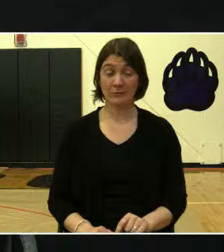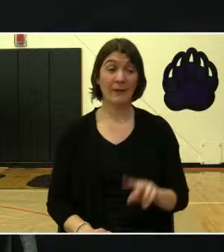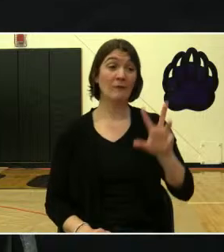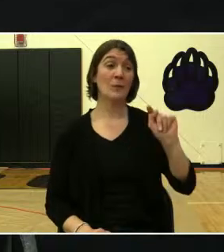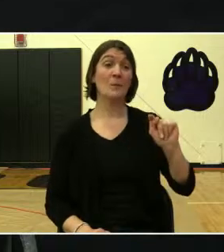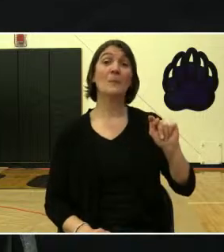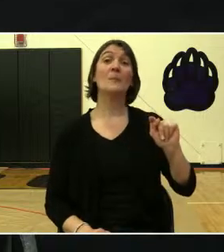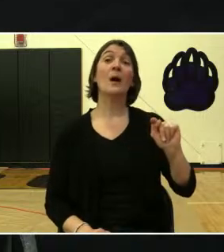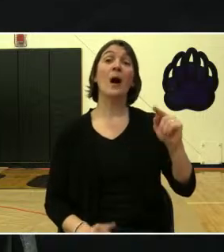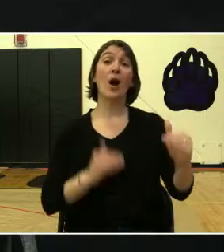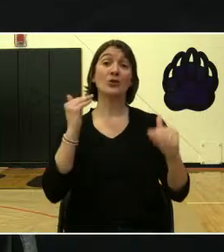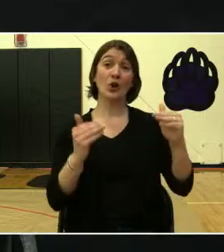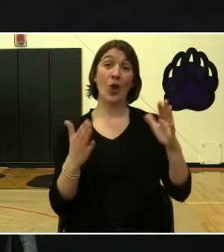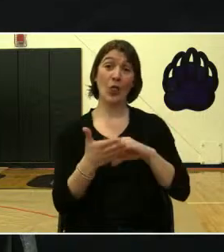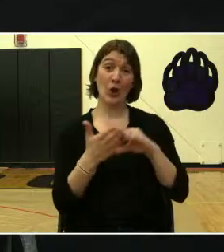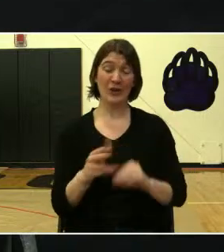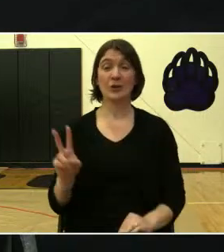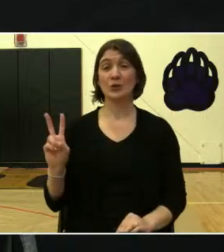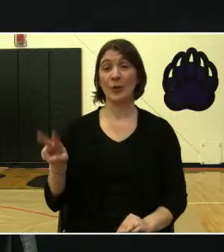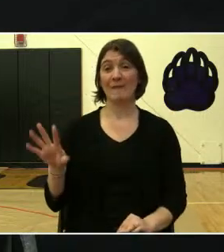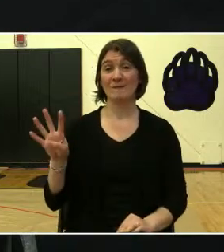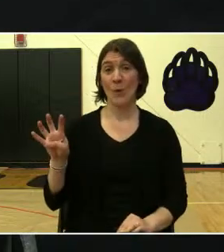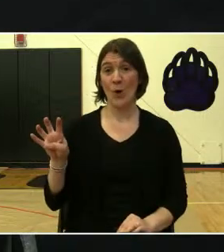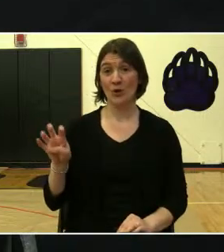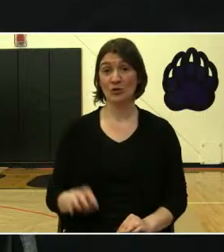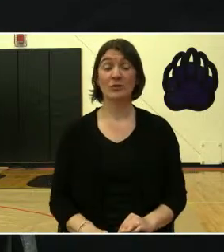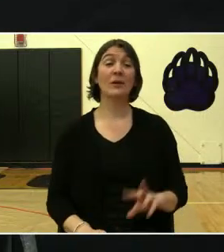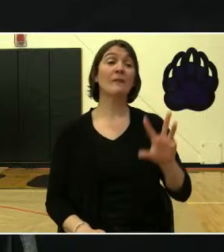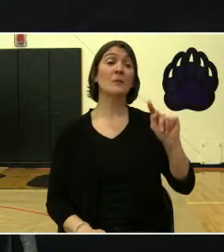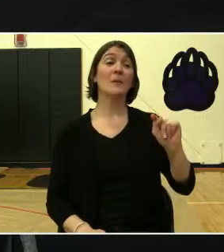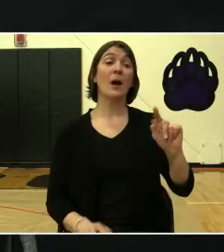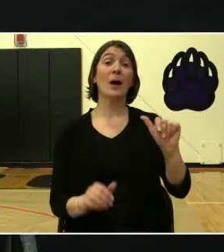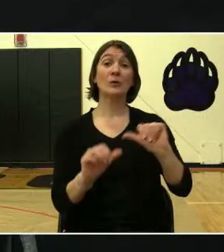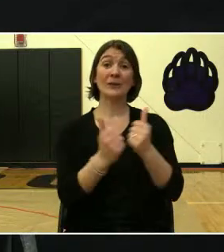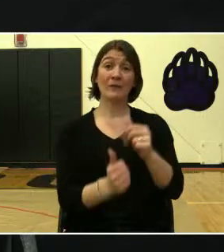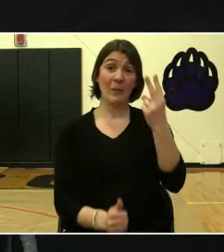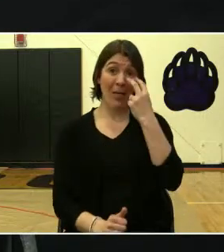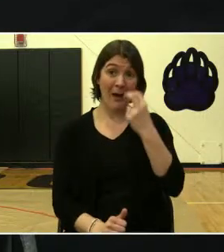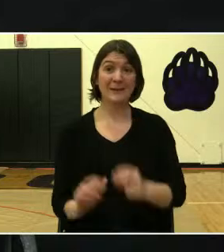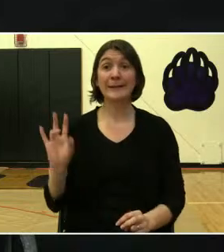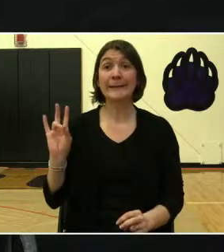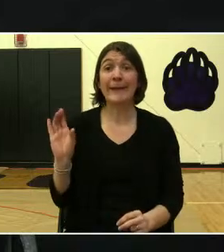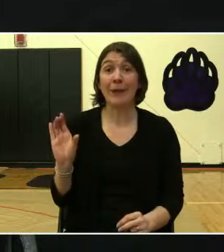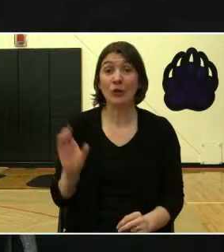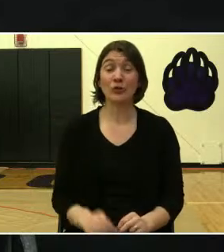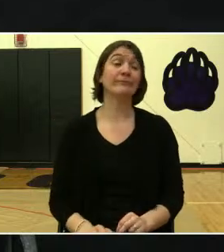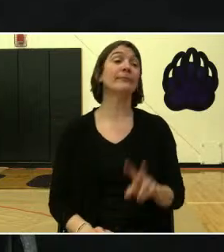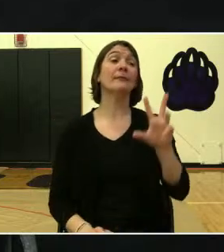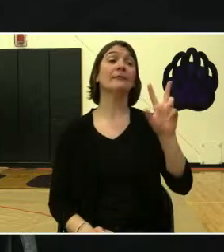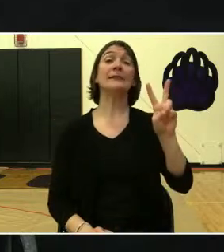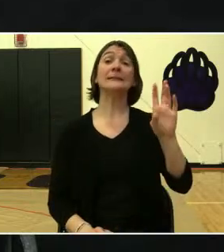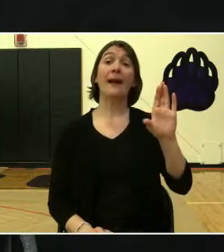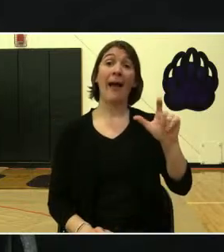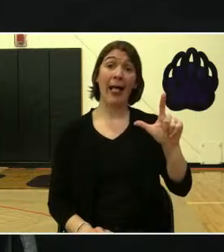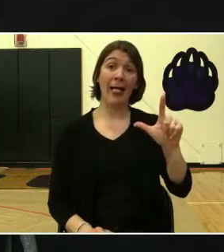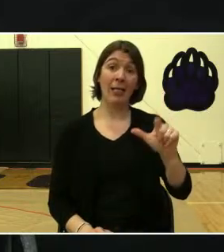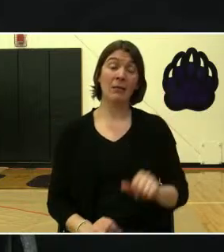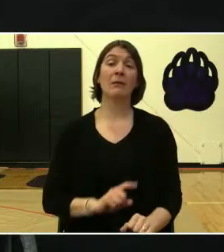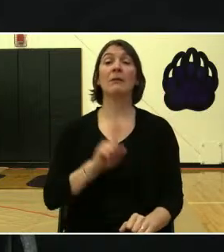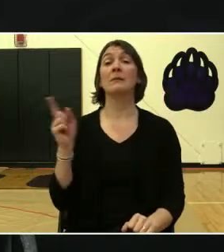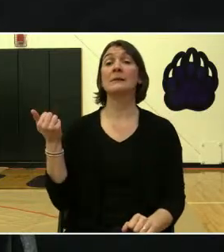Vermont adult learning $2,400 Vermont Association for the blind $700 Vermont Center for Independent